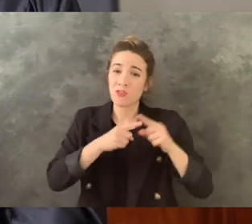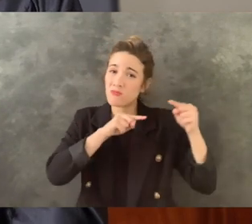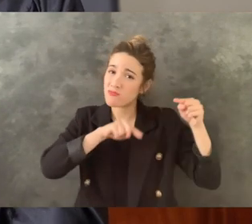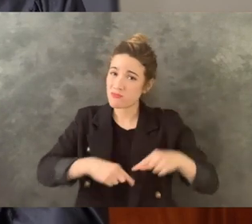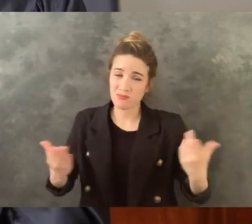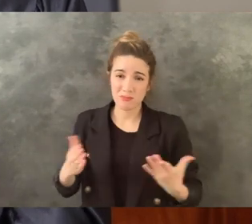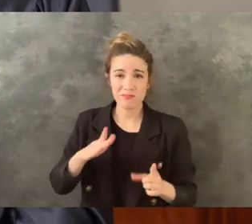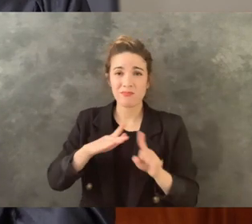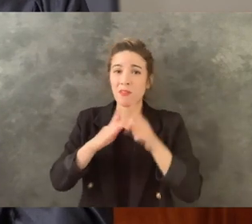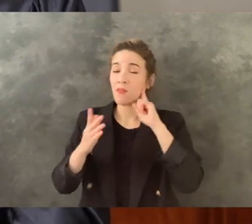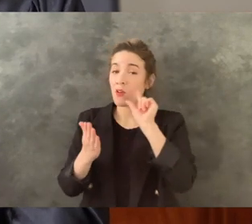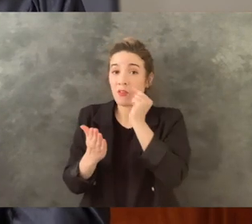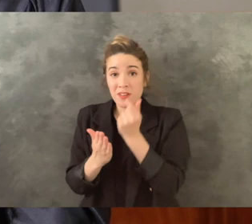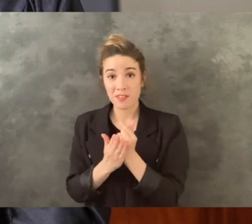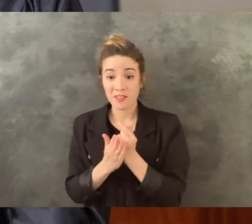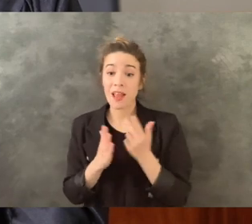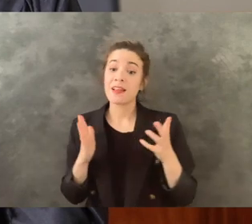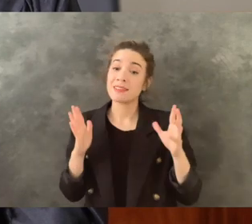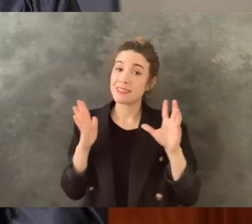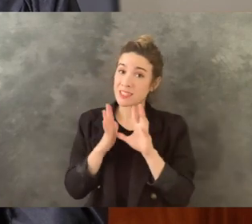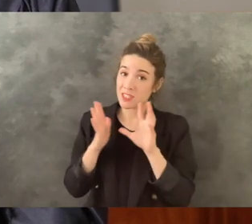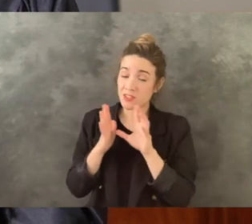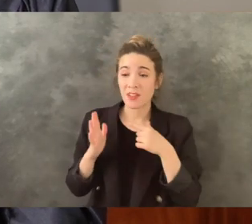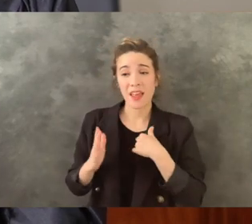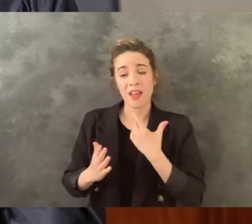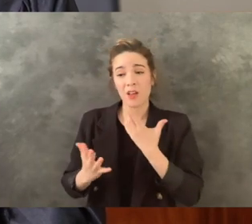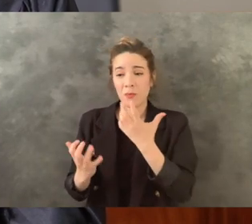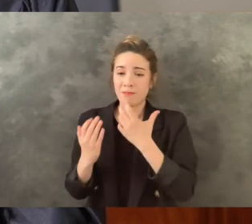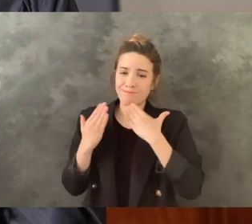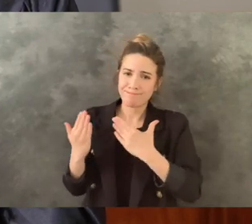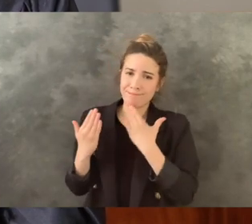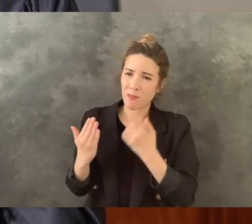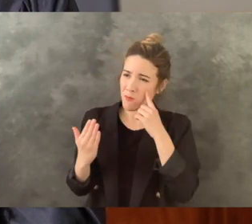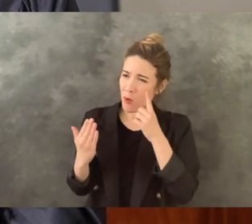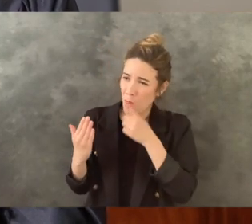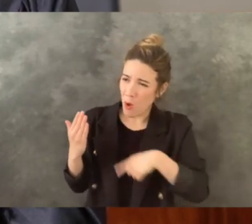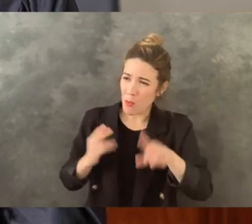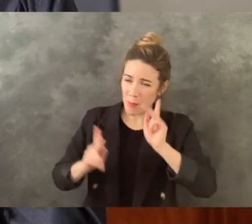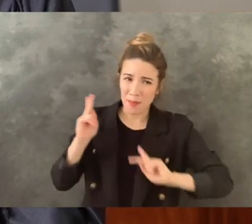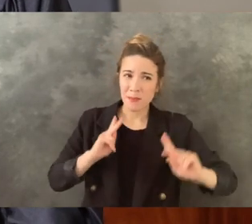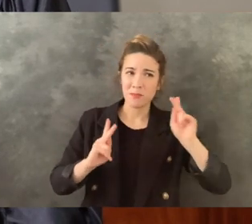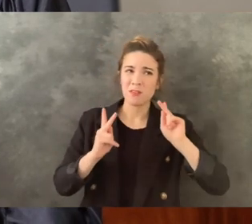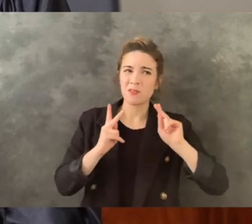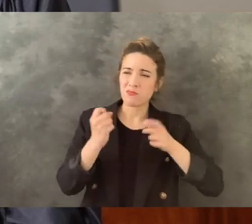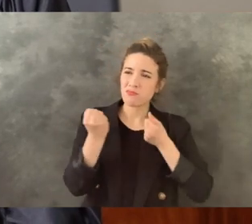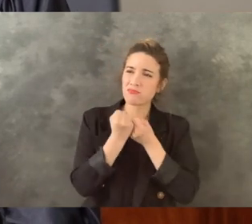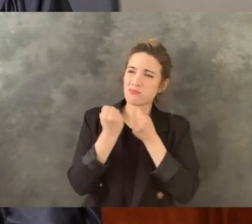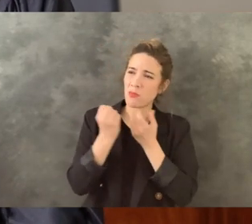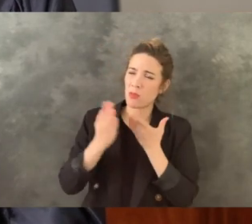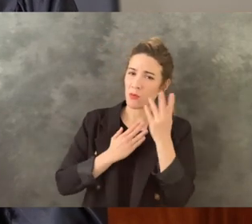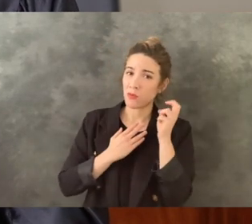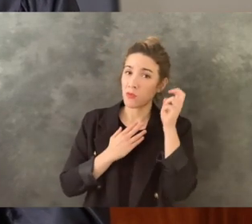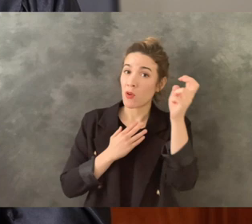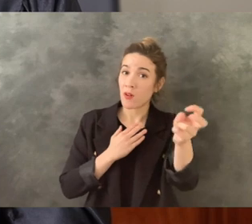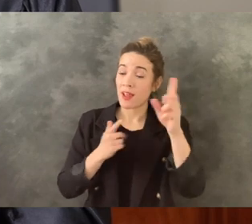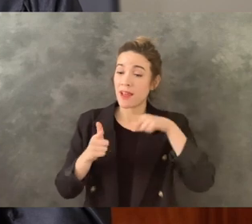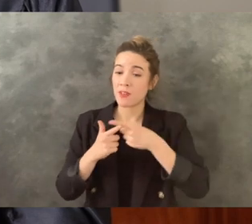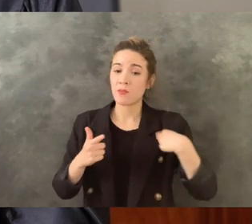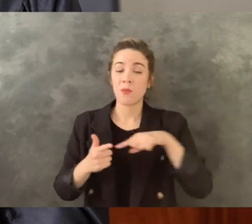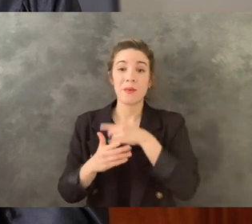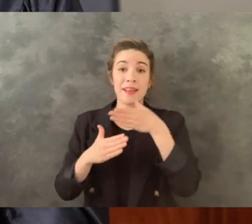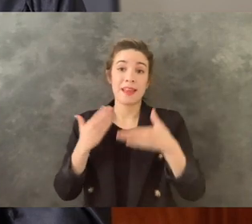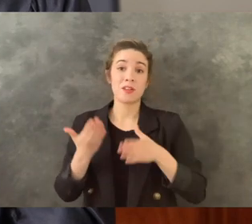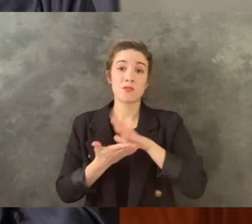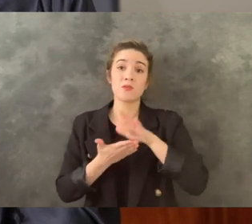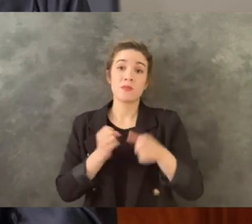commencement. Seniors, I wish to express my thanks to those who have been with you along this journey as we conclude our